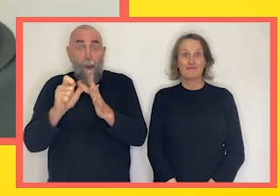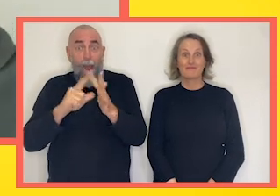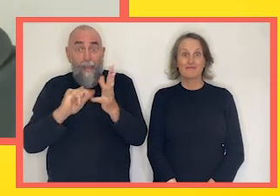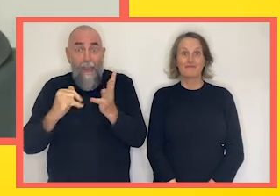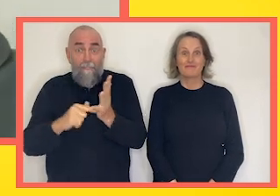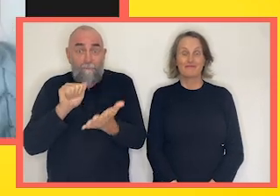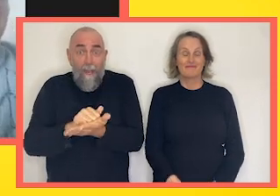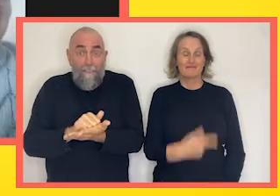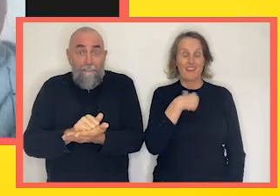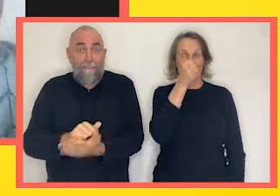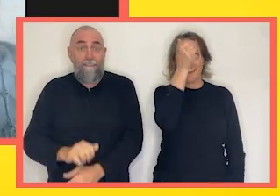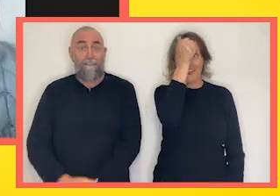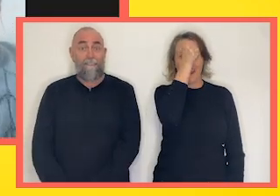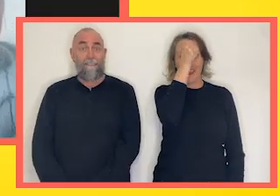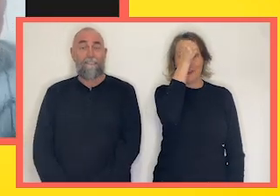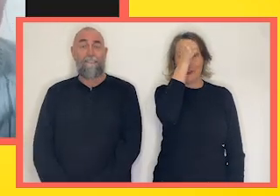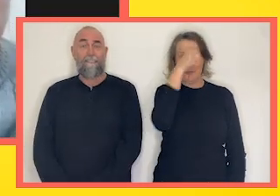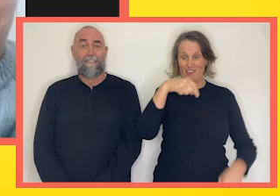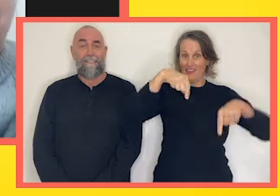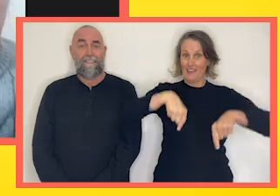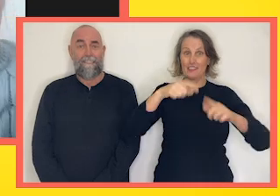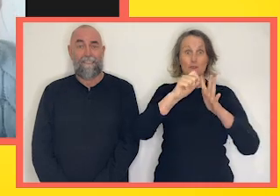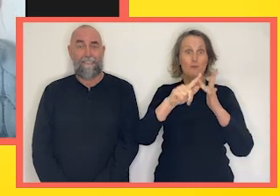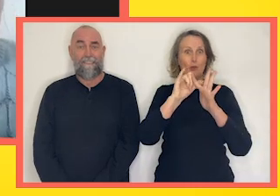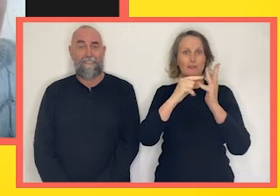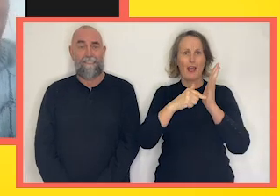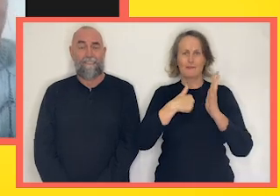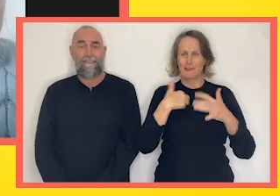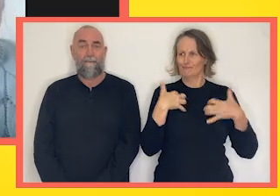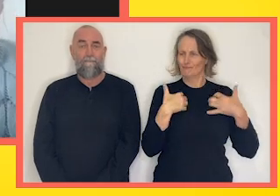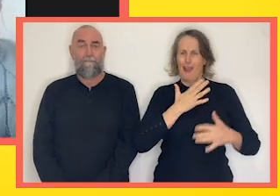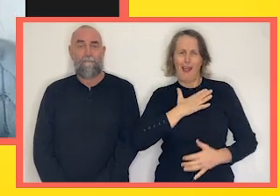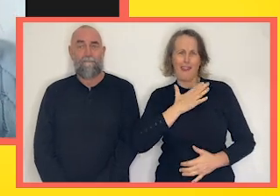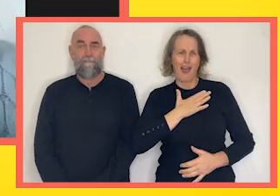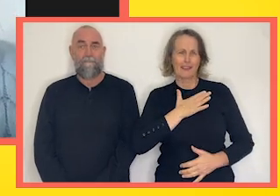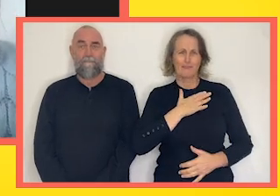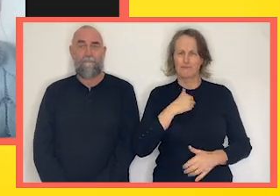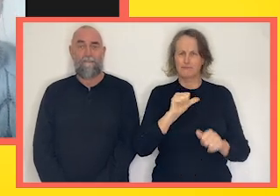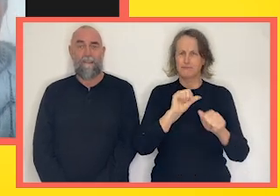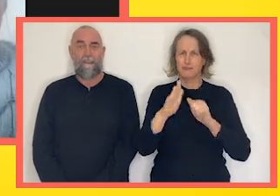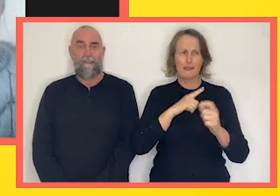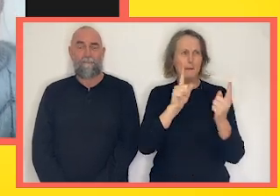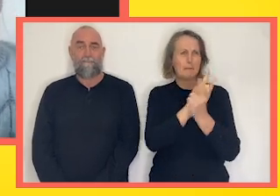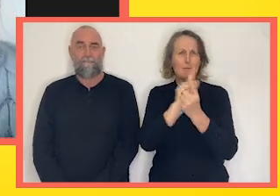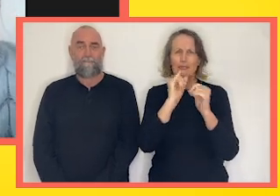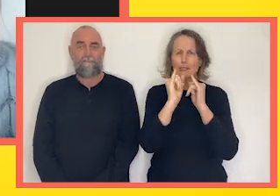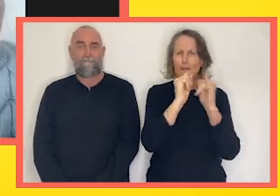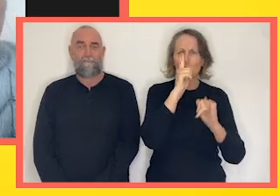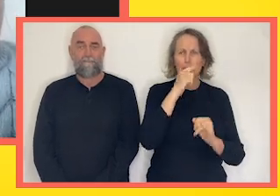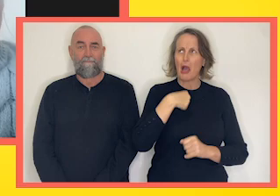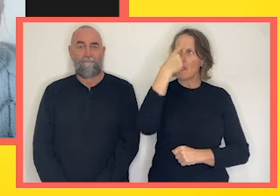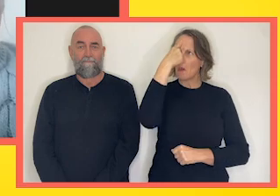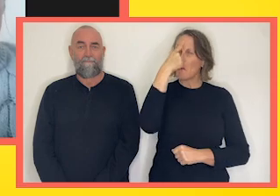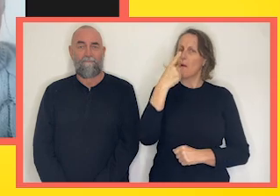podcast. I know. I was so inspired by this podcast, all your podcasts, meeting such incredible people. I thought it was the perfect time